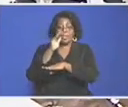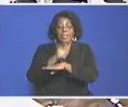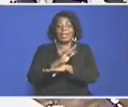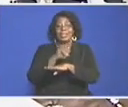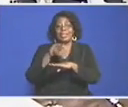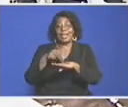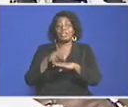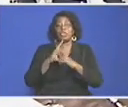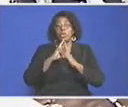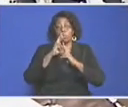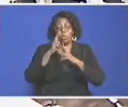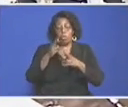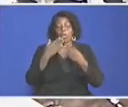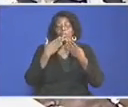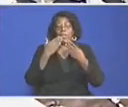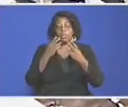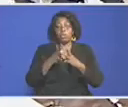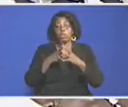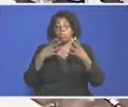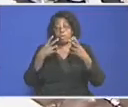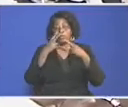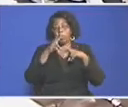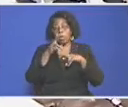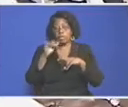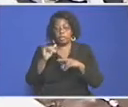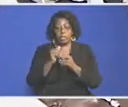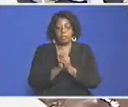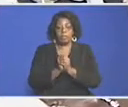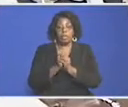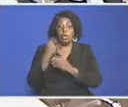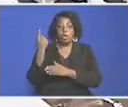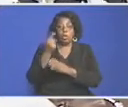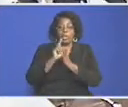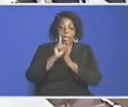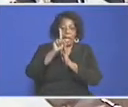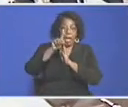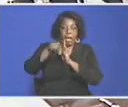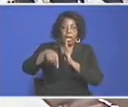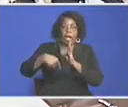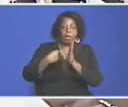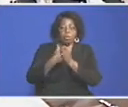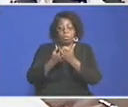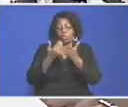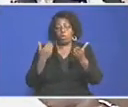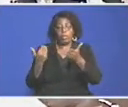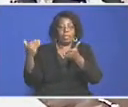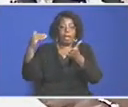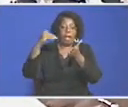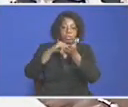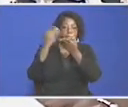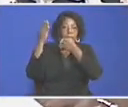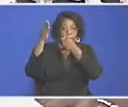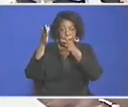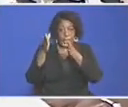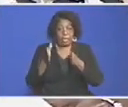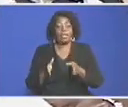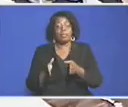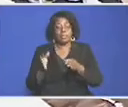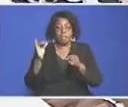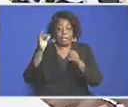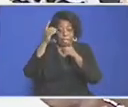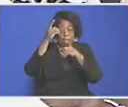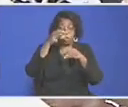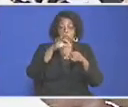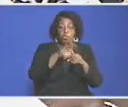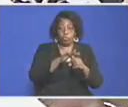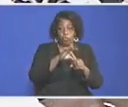Tonight, the National Report. Thanks so much for joining us. Only hours left before thousands of Bahamians cast their vote to choose the